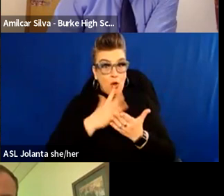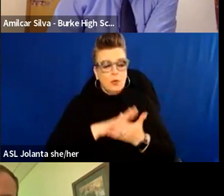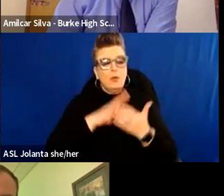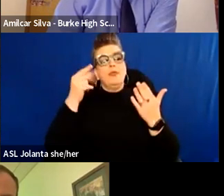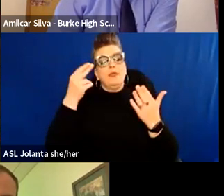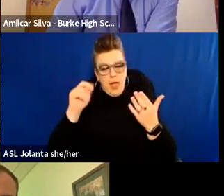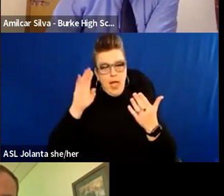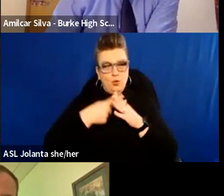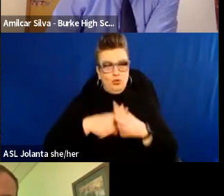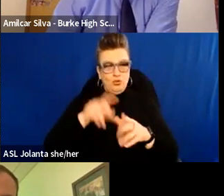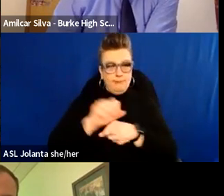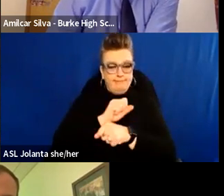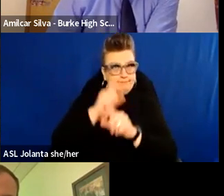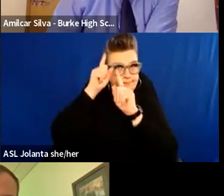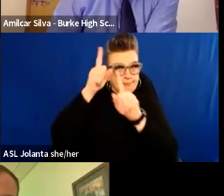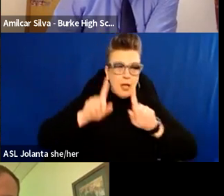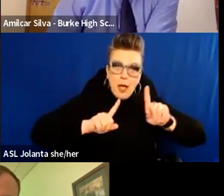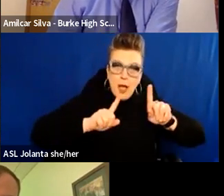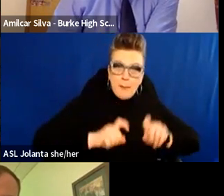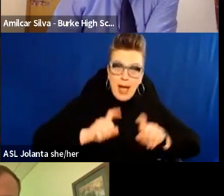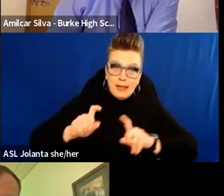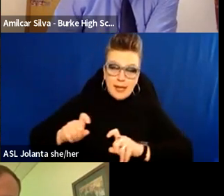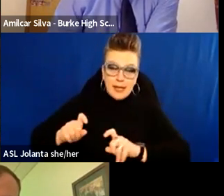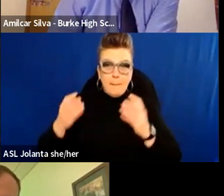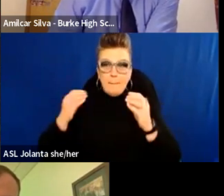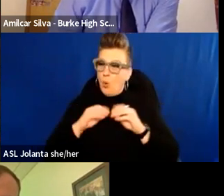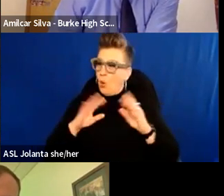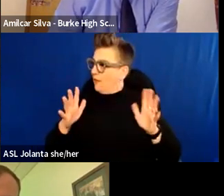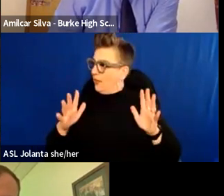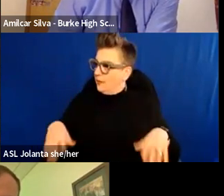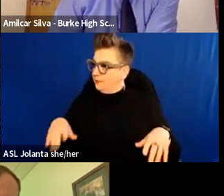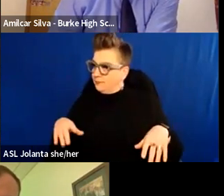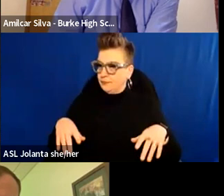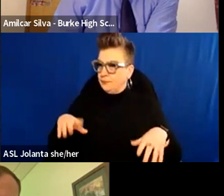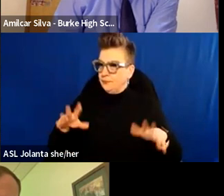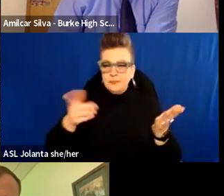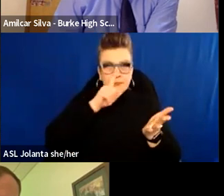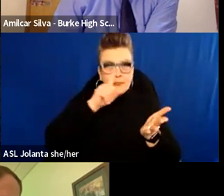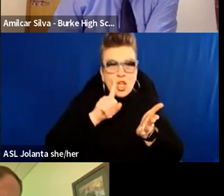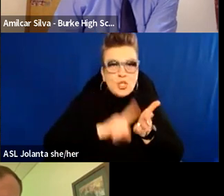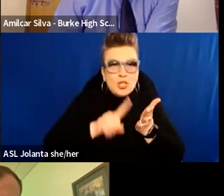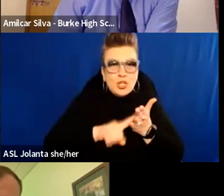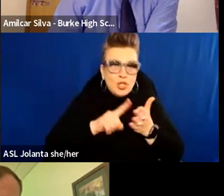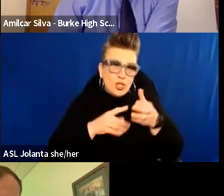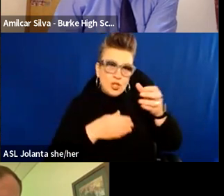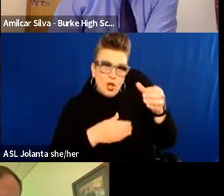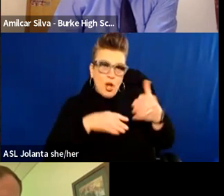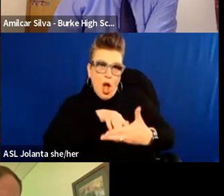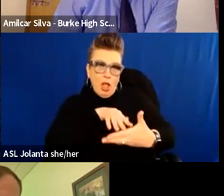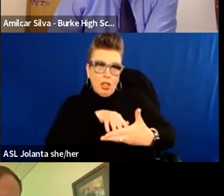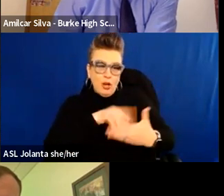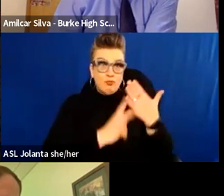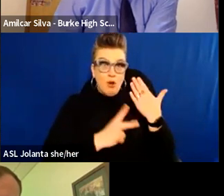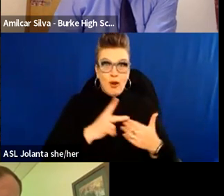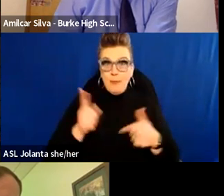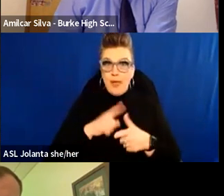with piloting more of the you know scholar program where students can go from school to school and course to